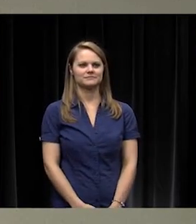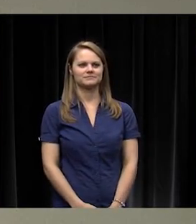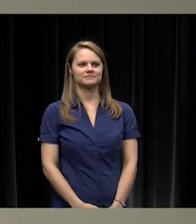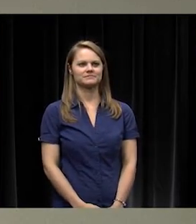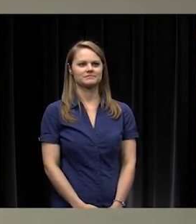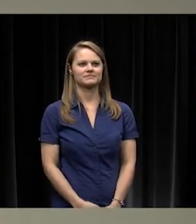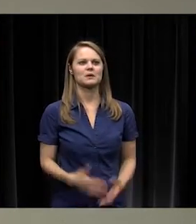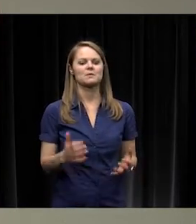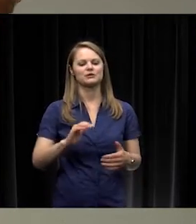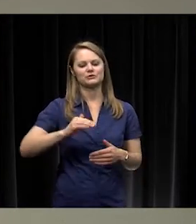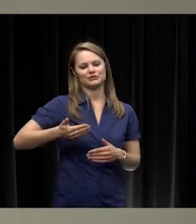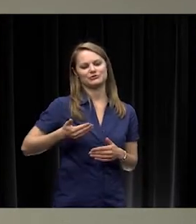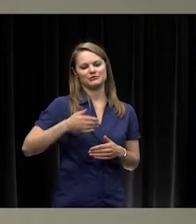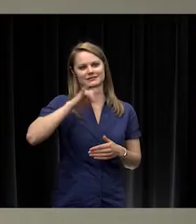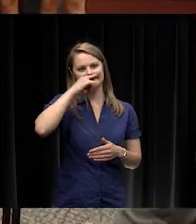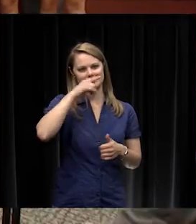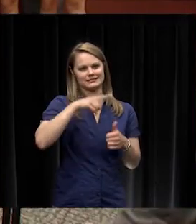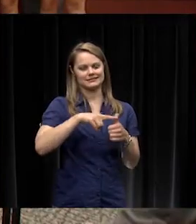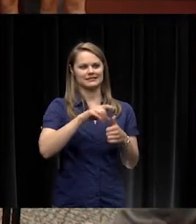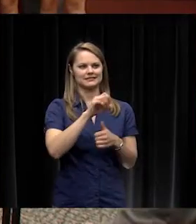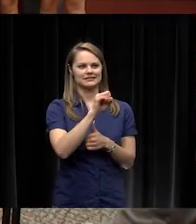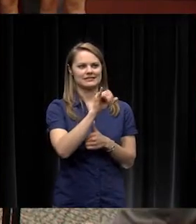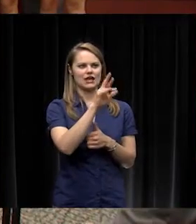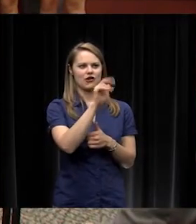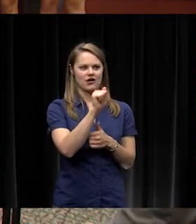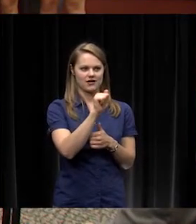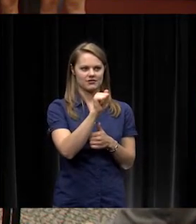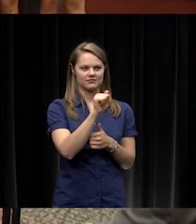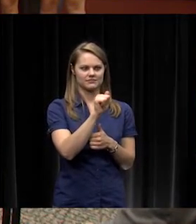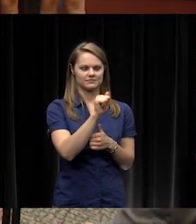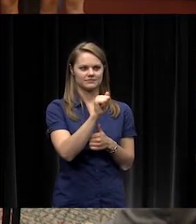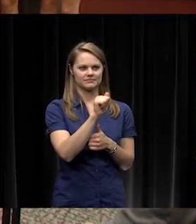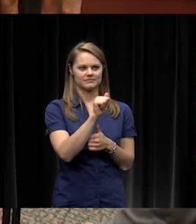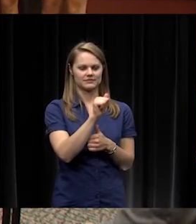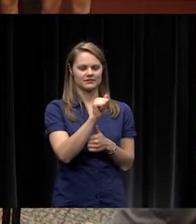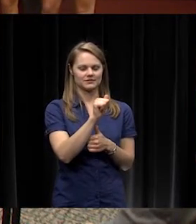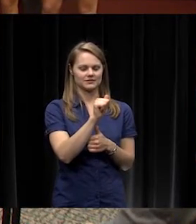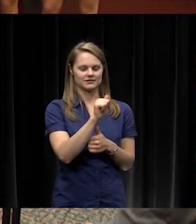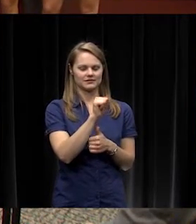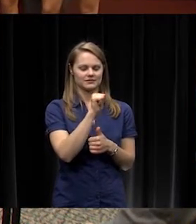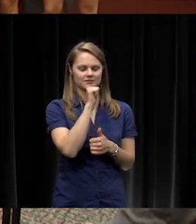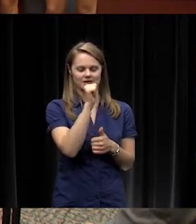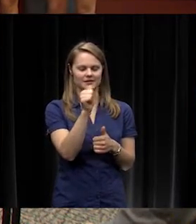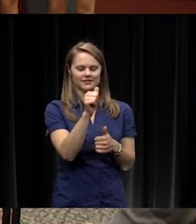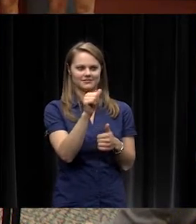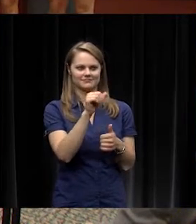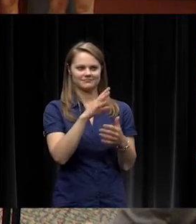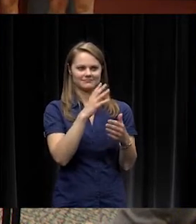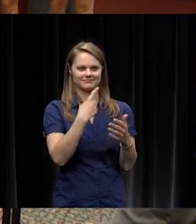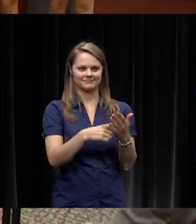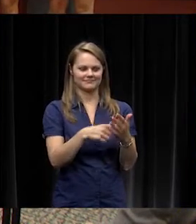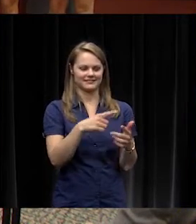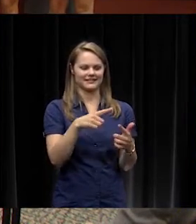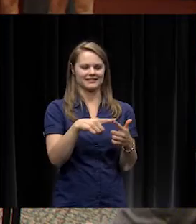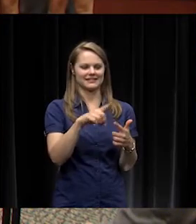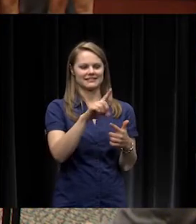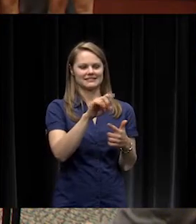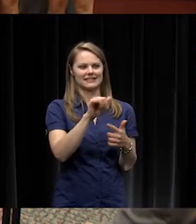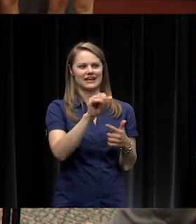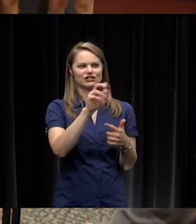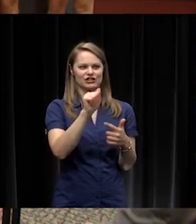Let me go on and introduce the kids. Sierra Thuston. I'm not even going to go there. Daisha Harris. Sierra's going to run at Johnson